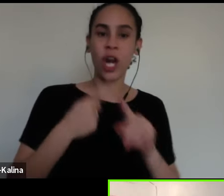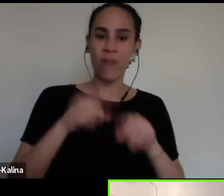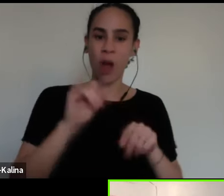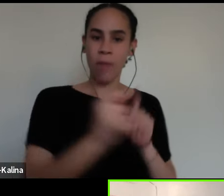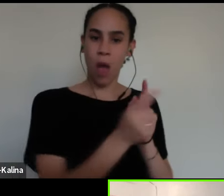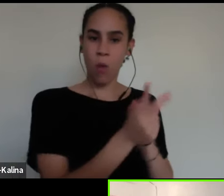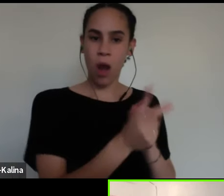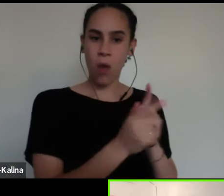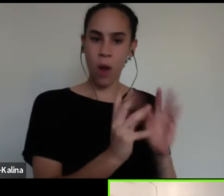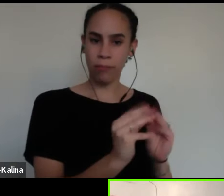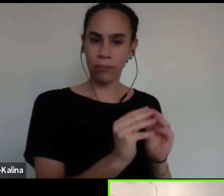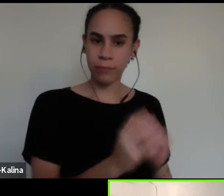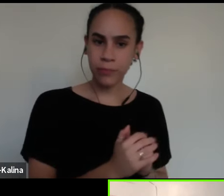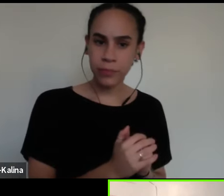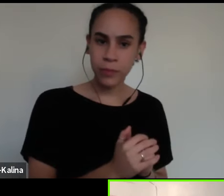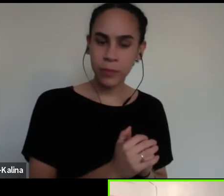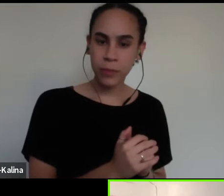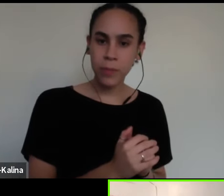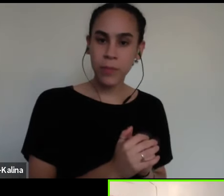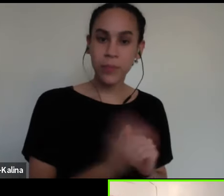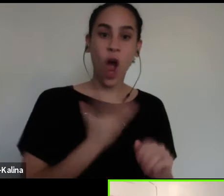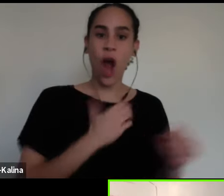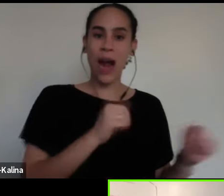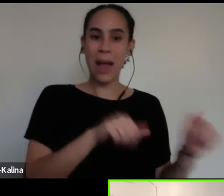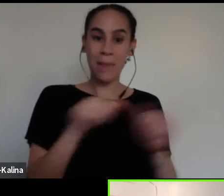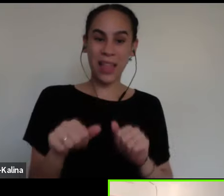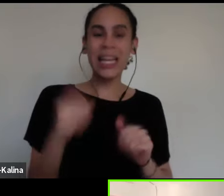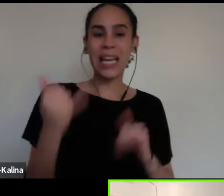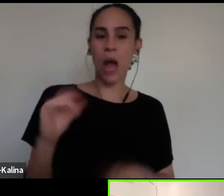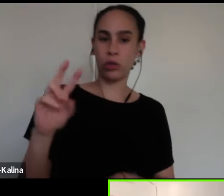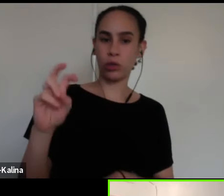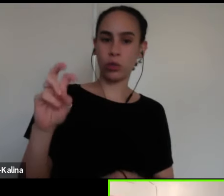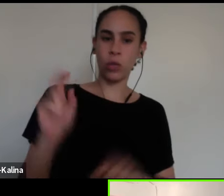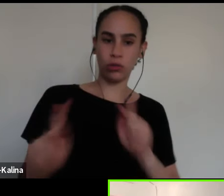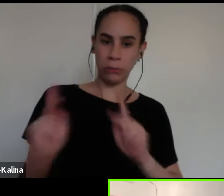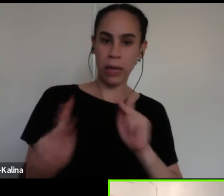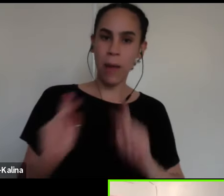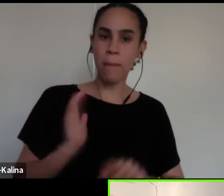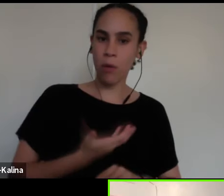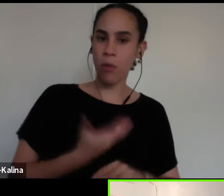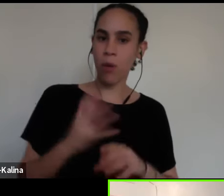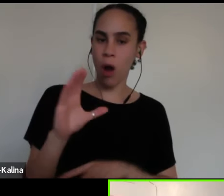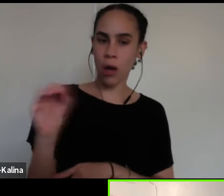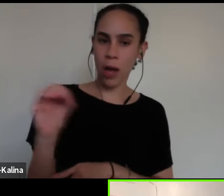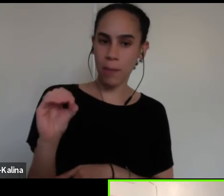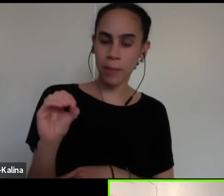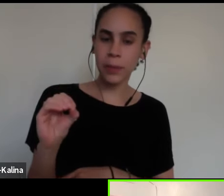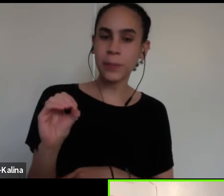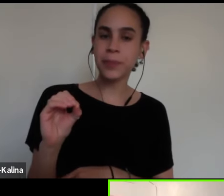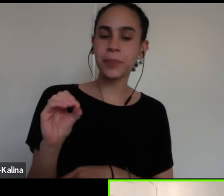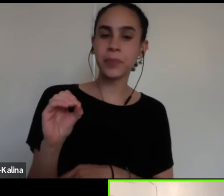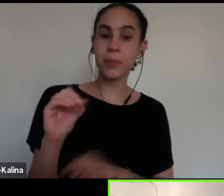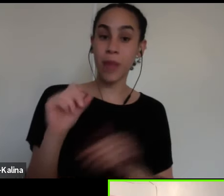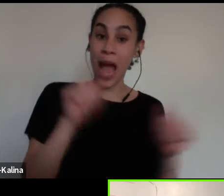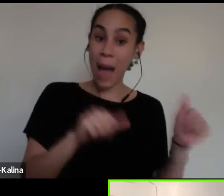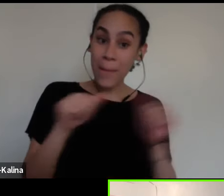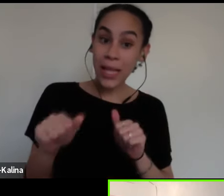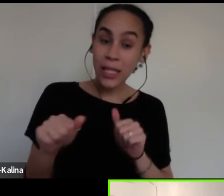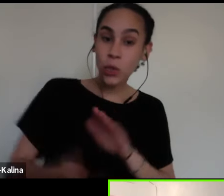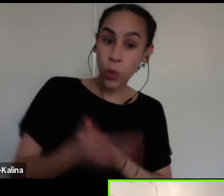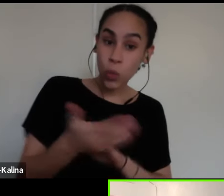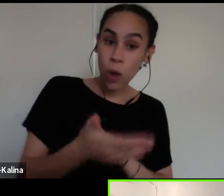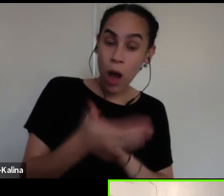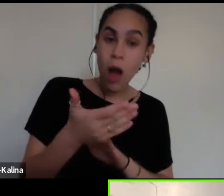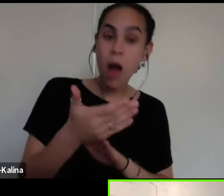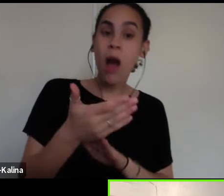exclusively our ability to run a company. We're 200 large now, 200 people. Our ability to run a company that feels